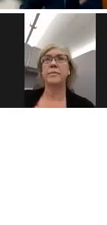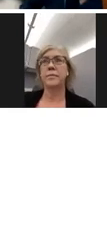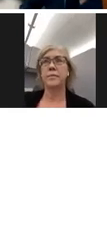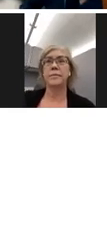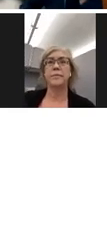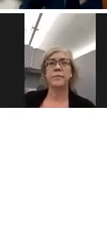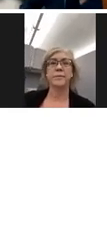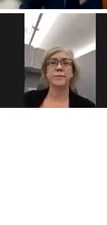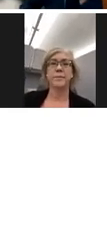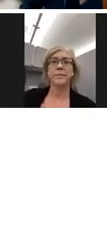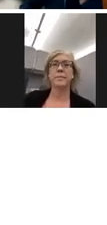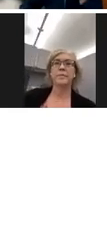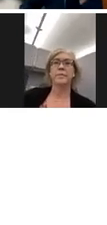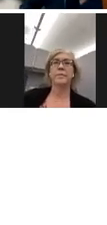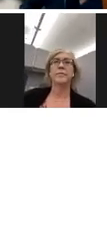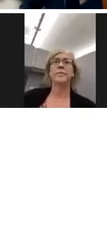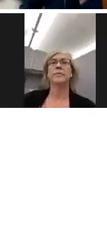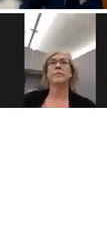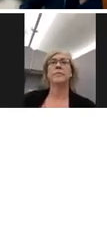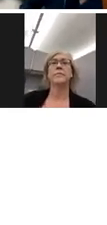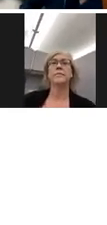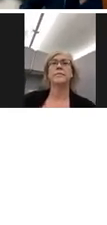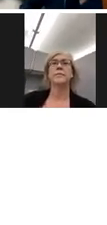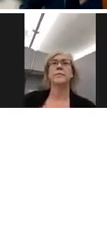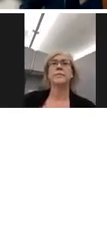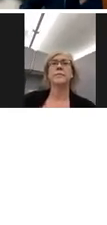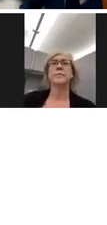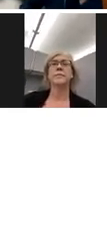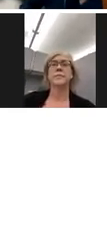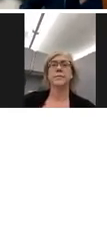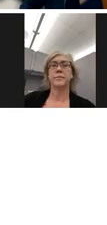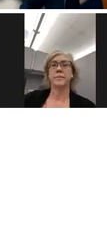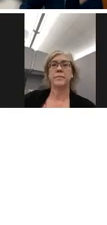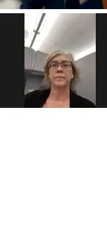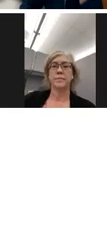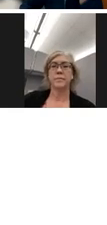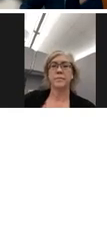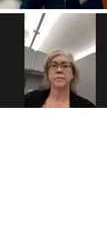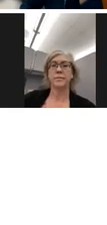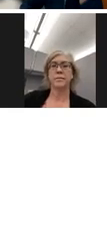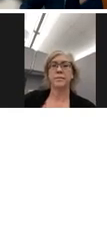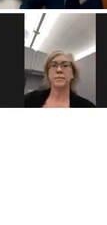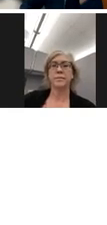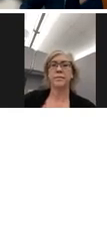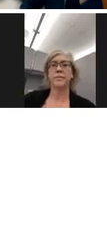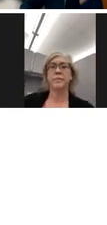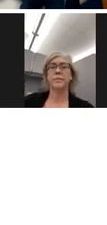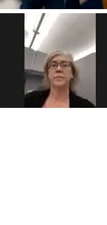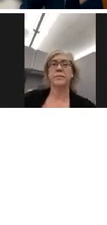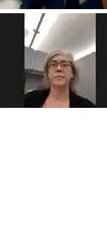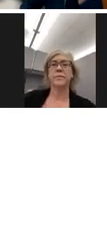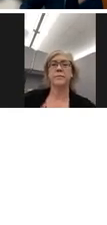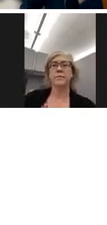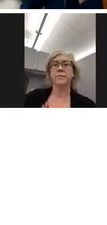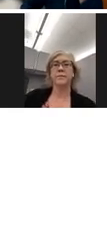a board that actually provides oversight and policy direction for our Sacramento Works program.